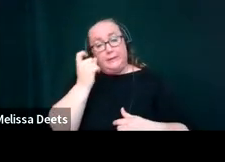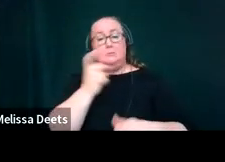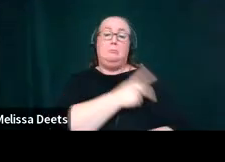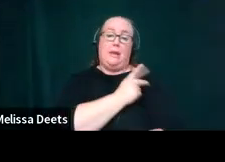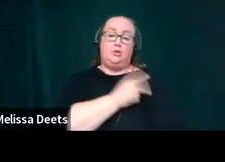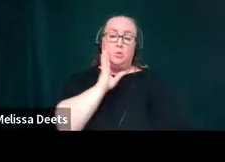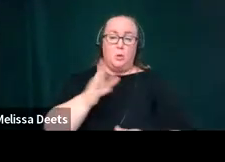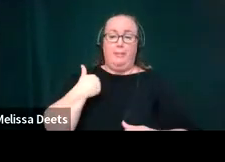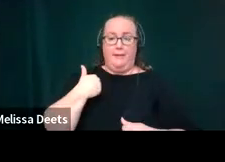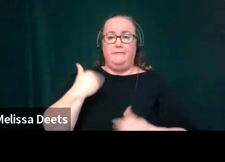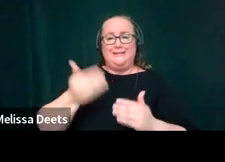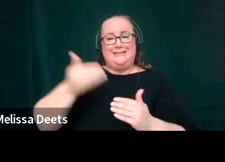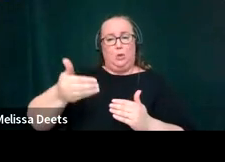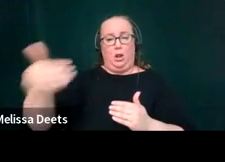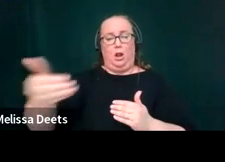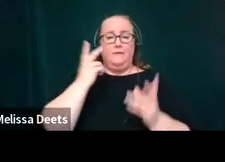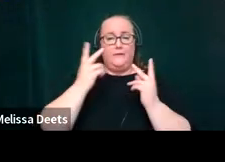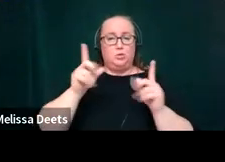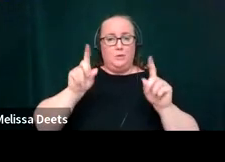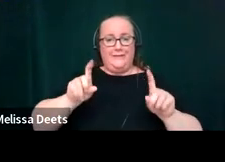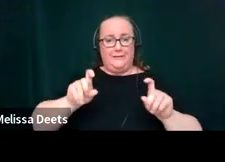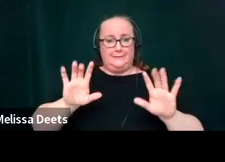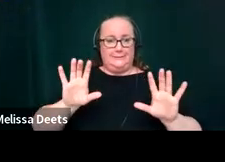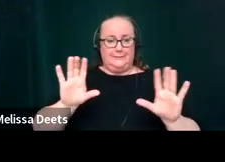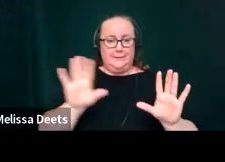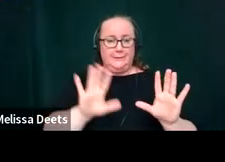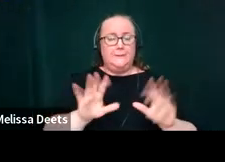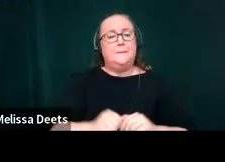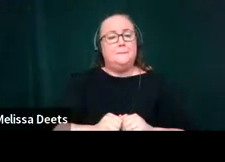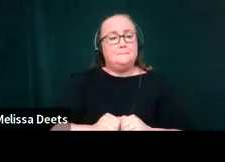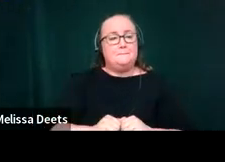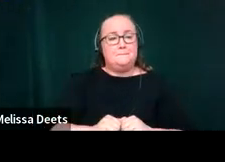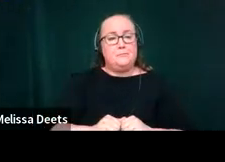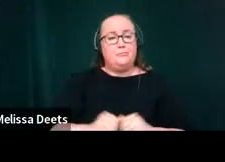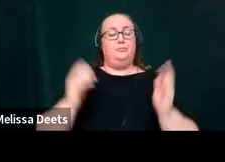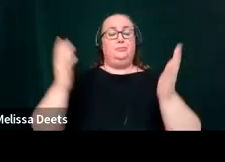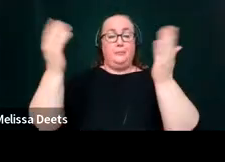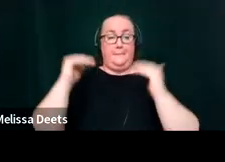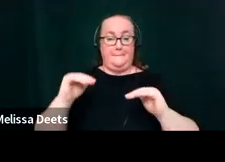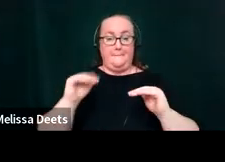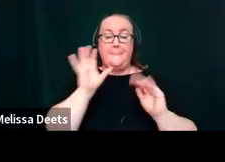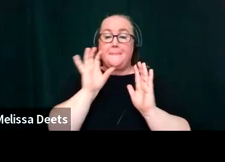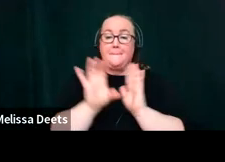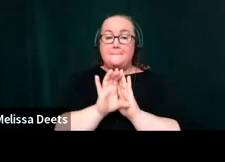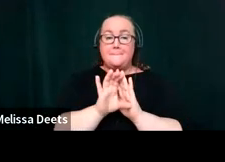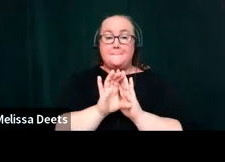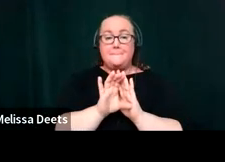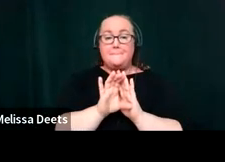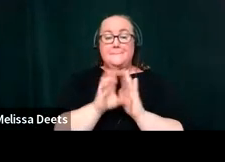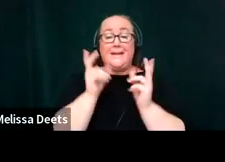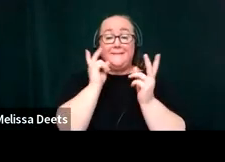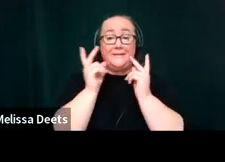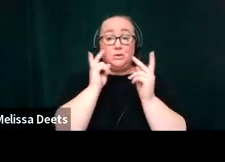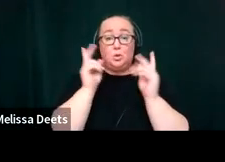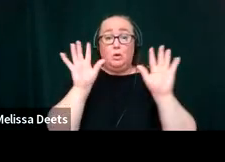visual fields. Here I have a picture of a visual field that starts